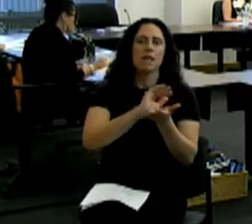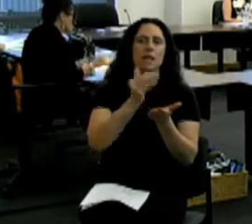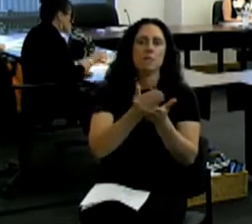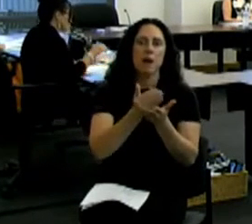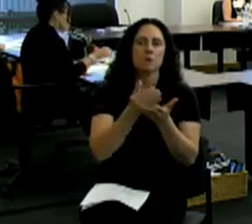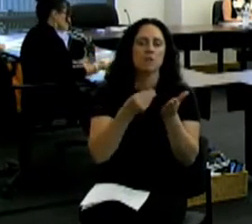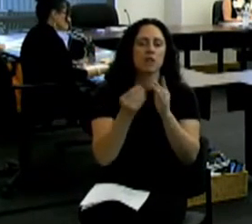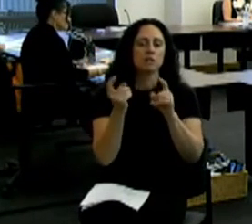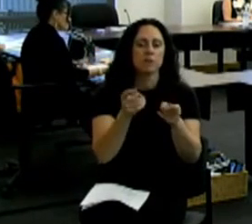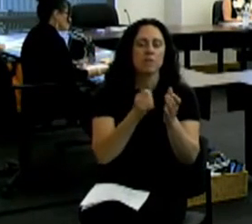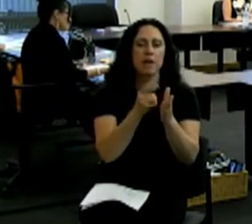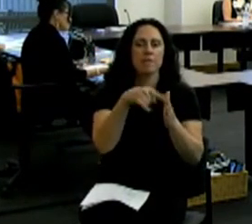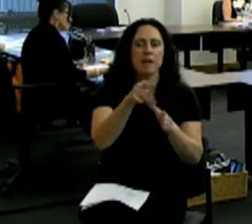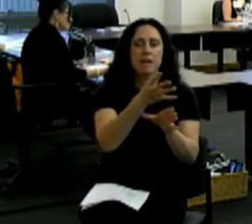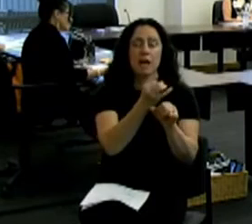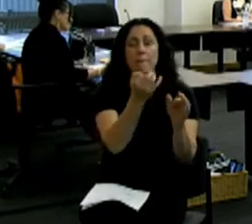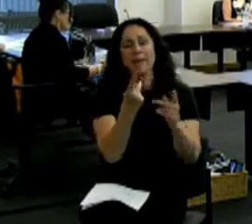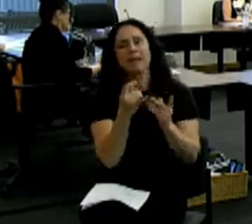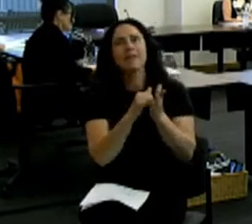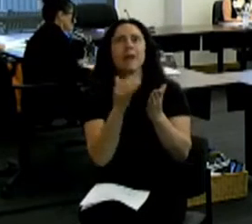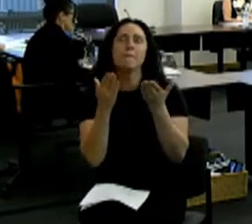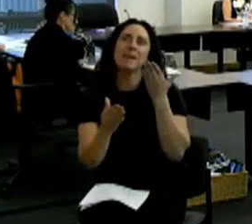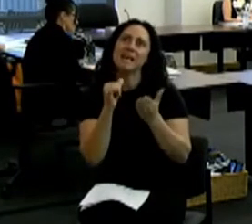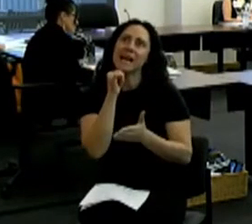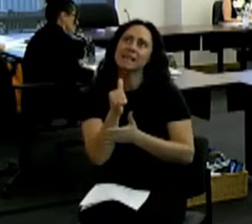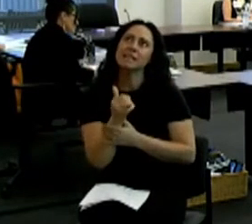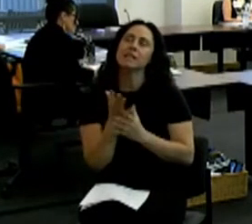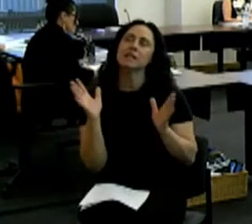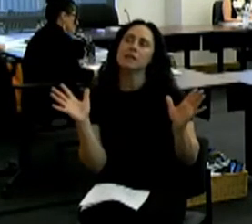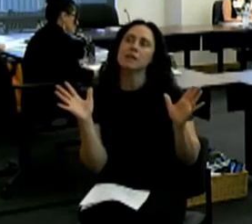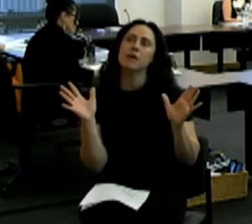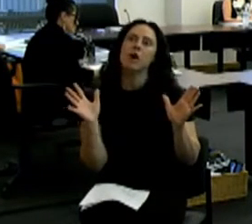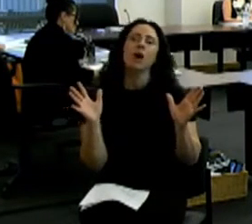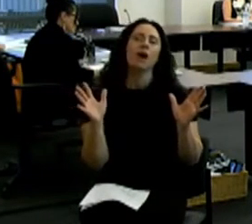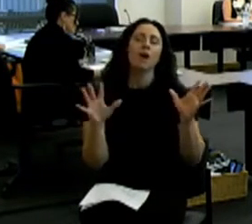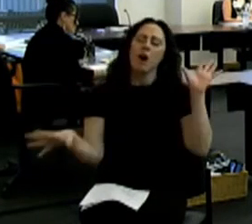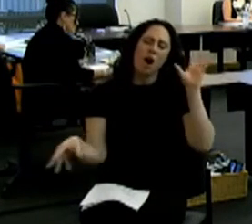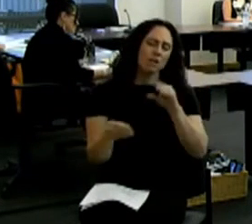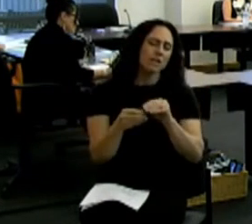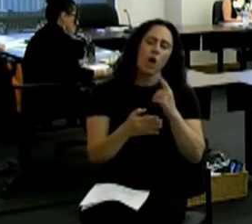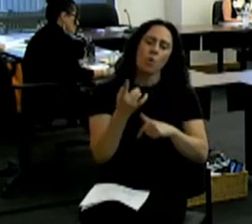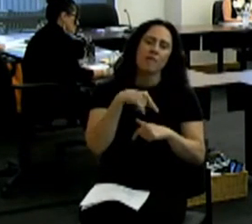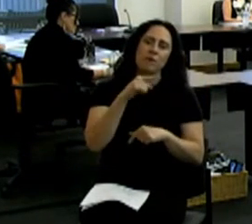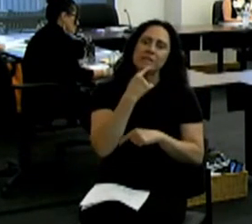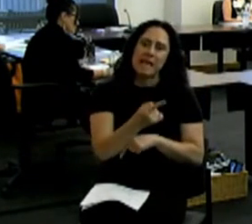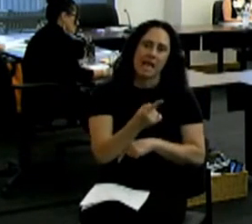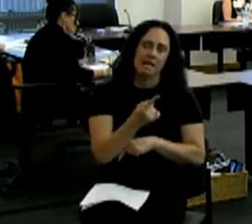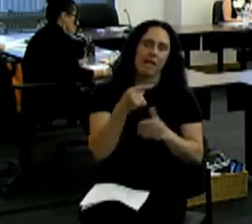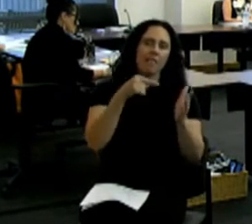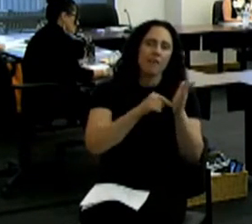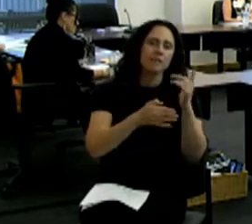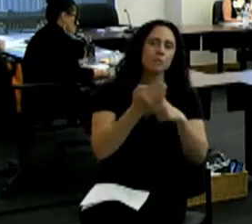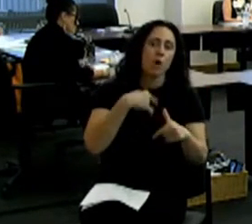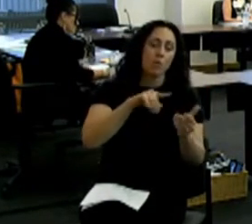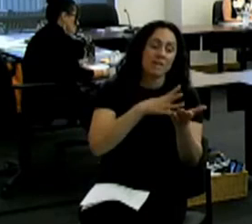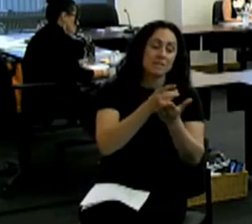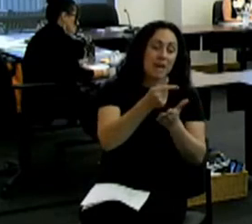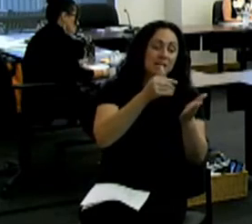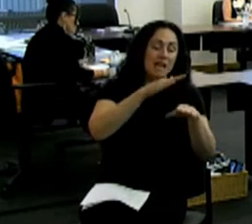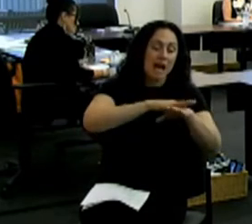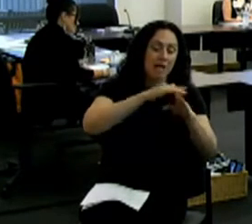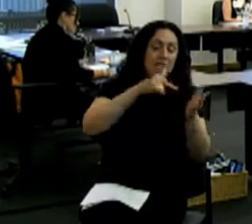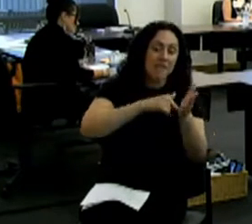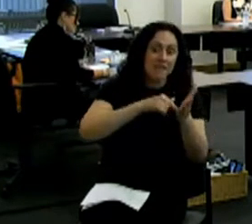of contributions that they did get back. Now that may not, so all in all is what they're saying is, this is what we spend on